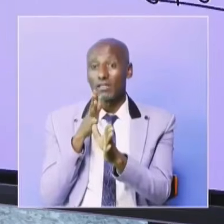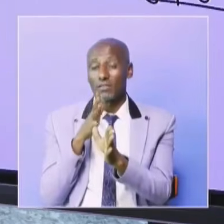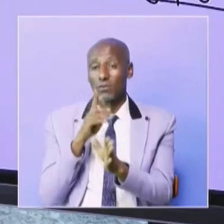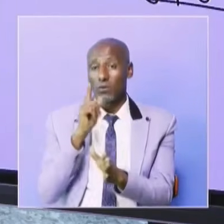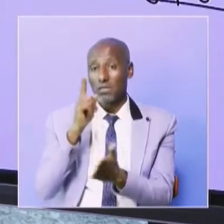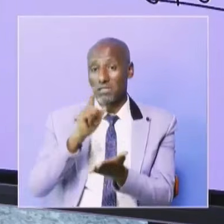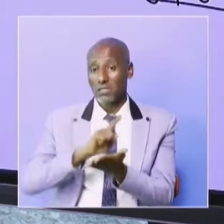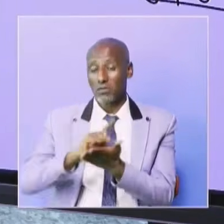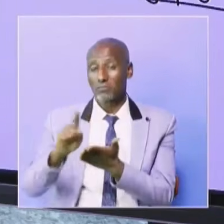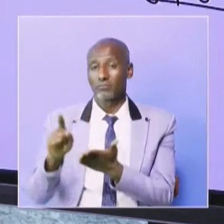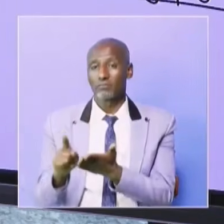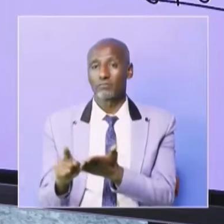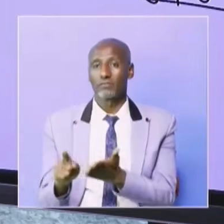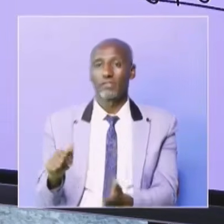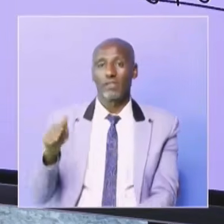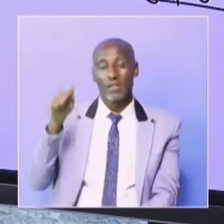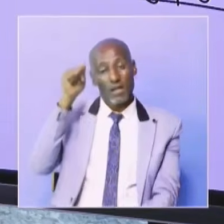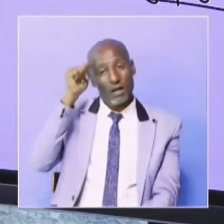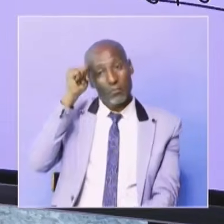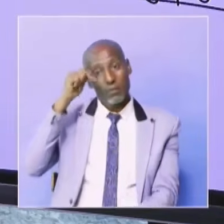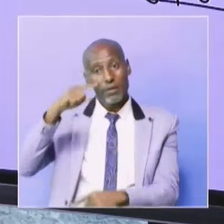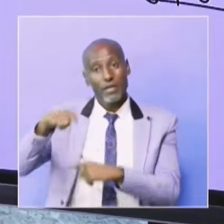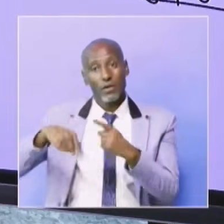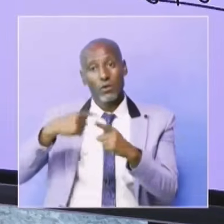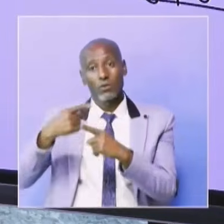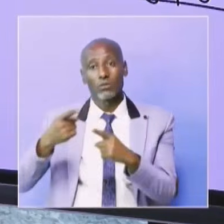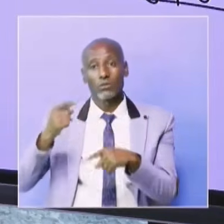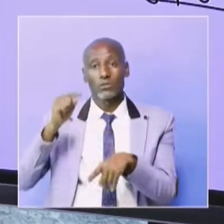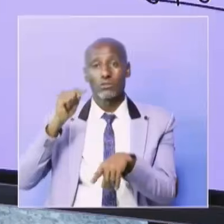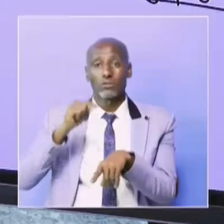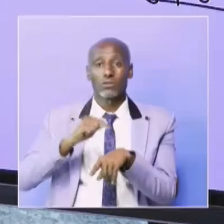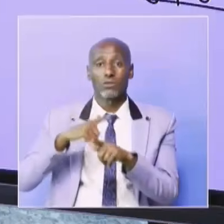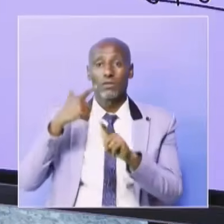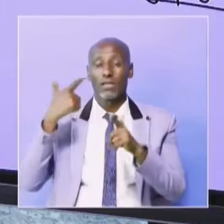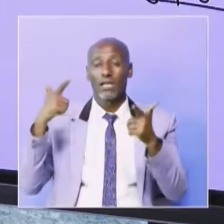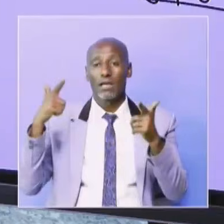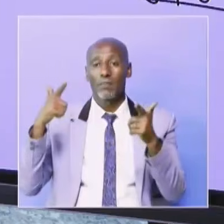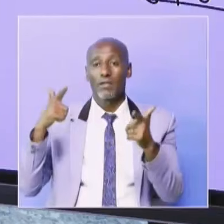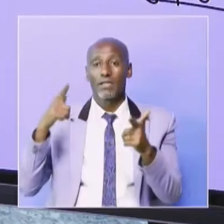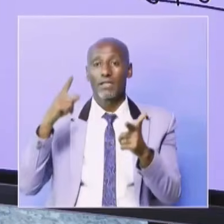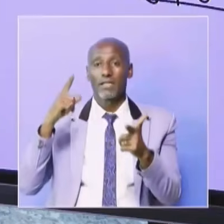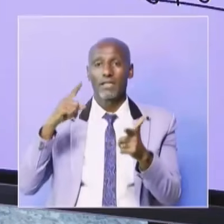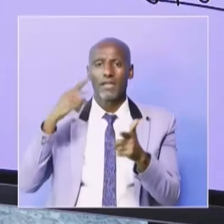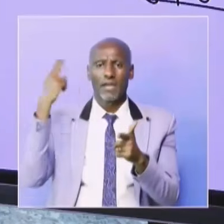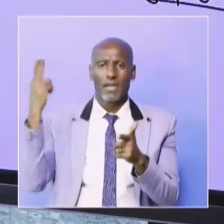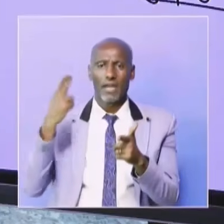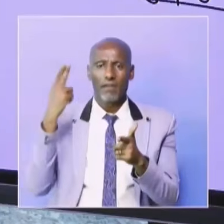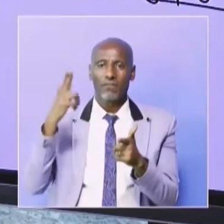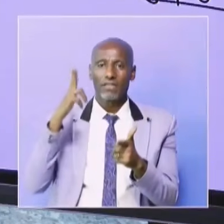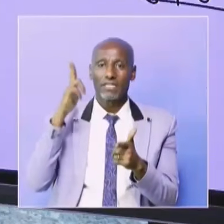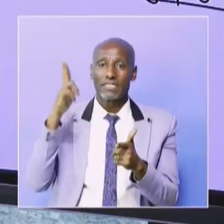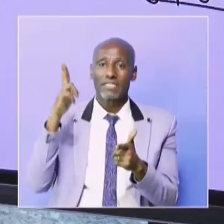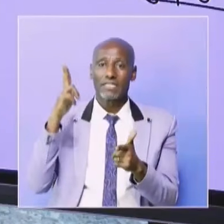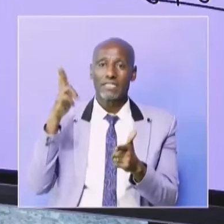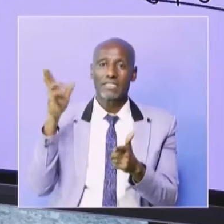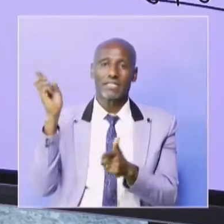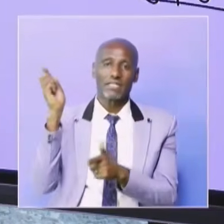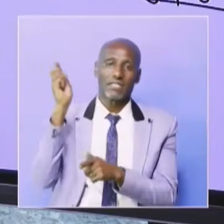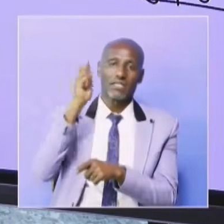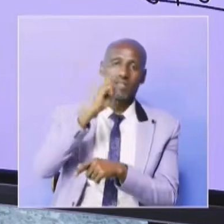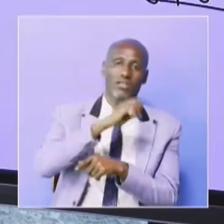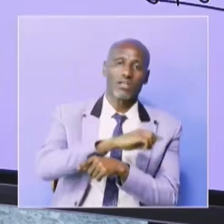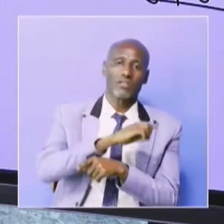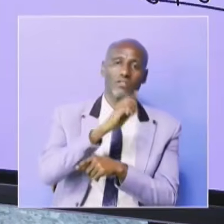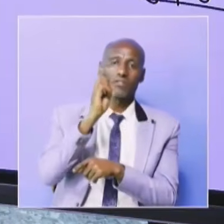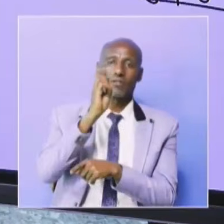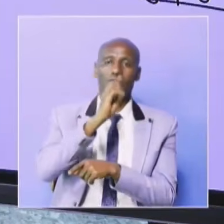baby goes to the library every 3 days. These are sentences that are examples of habitual action, or what we